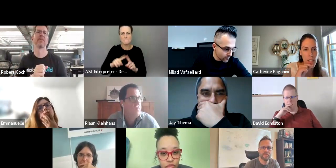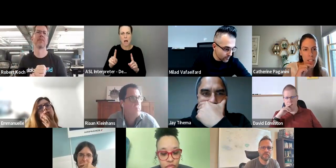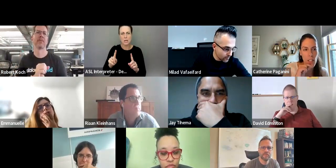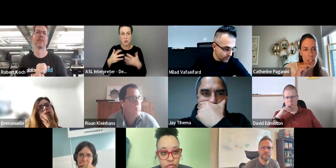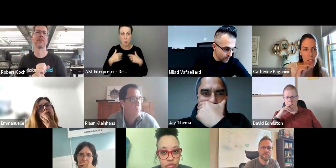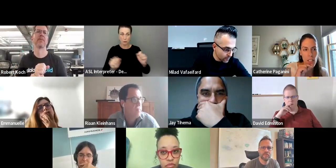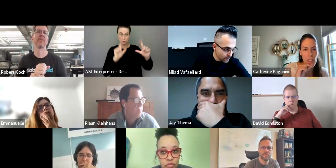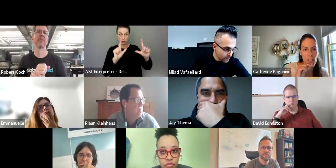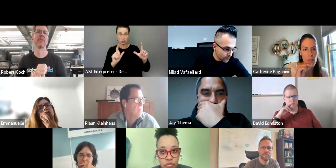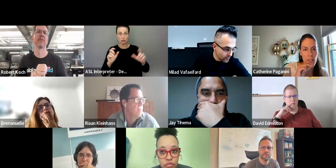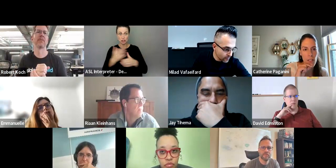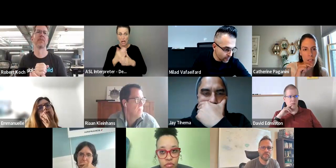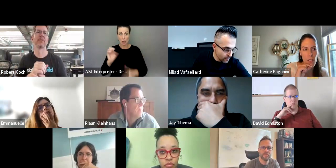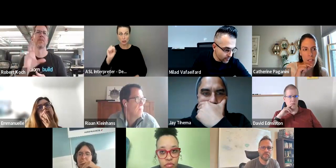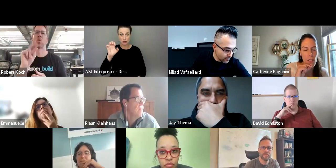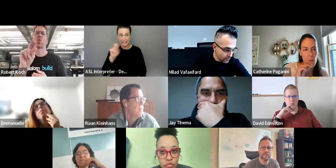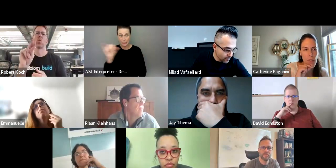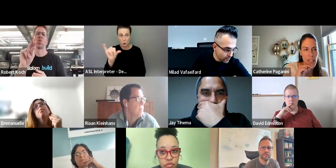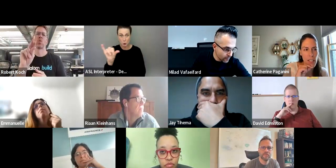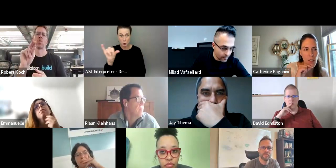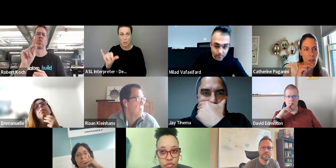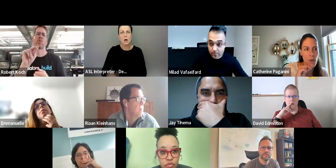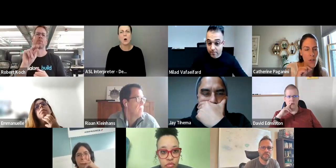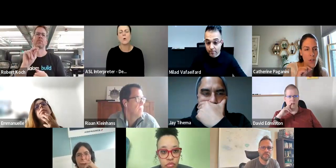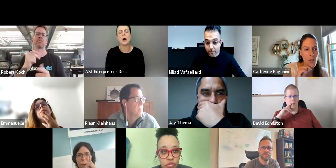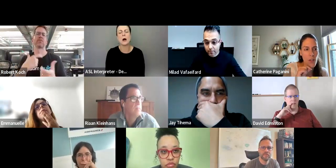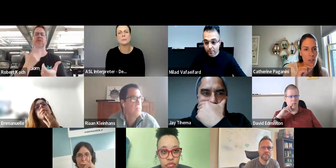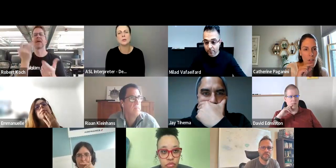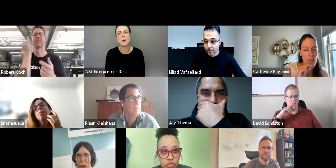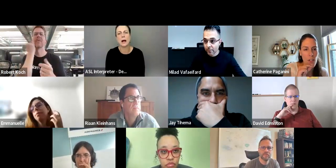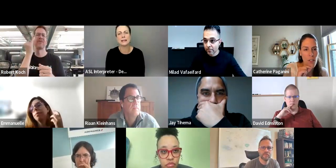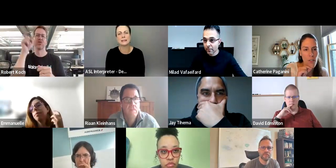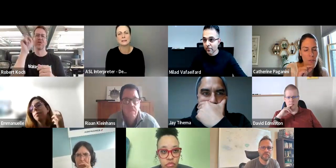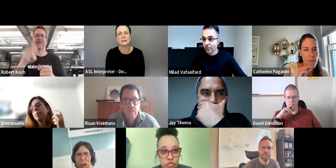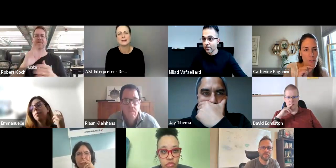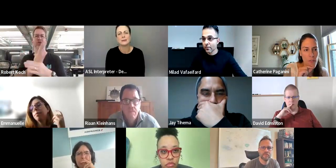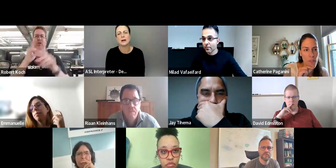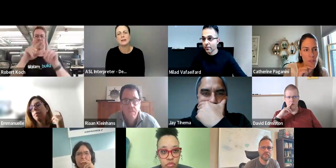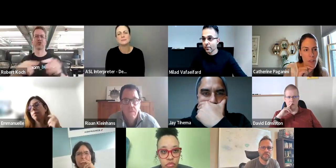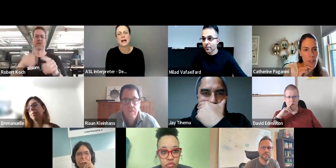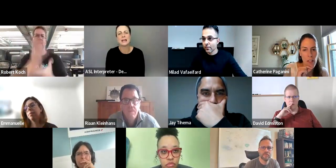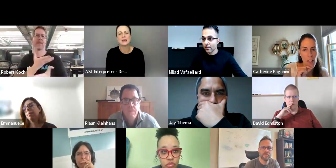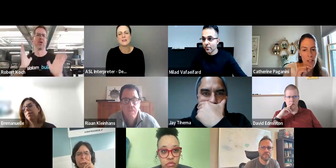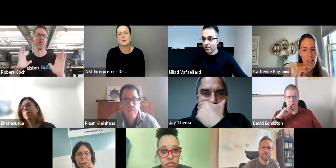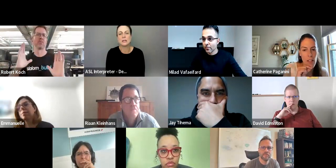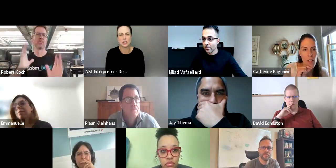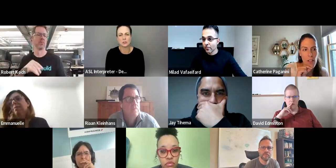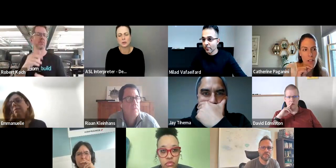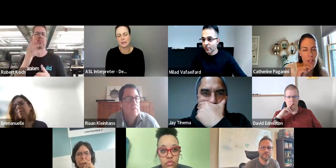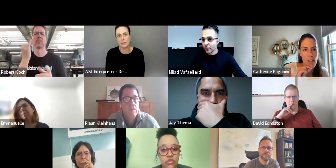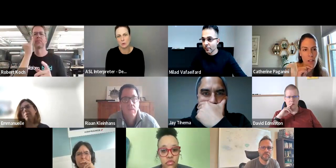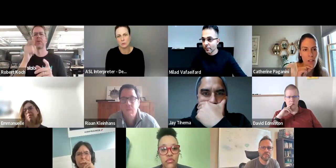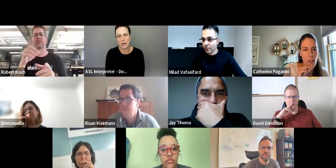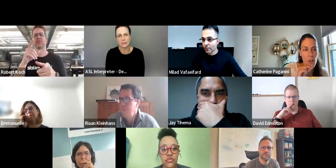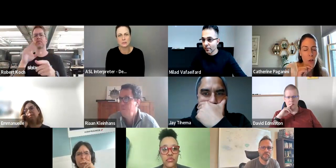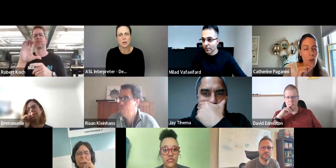my screen? Because with the link? No. Oh, no, I guess, well, if you need to share your